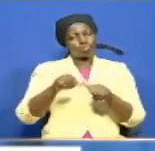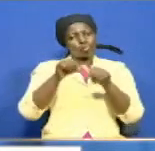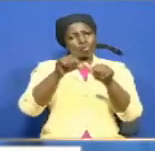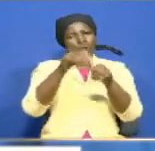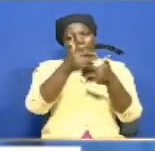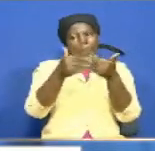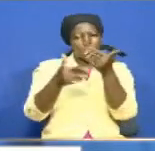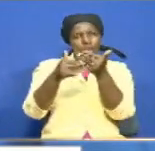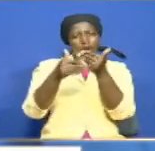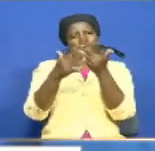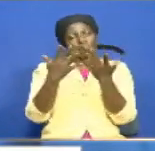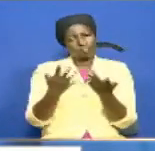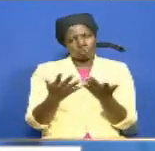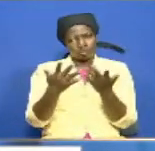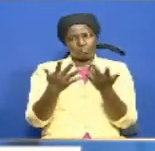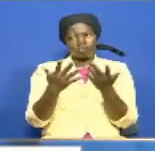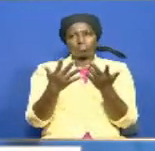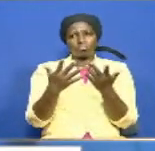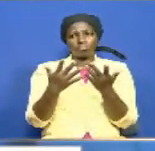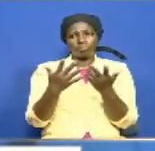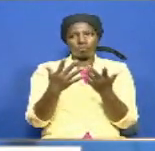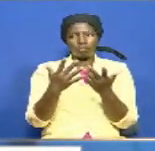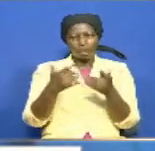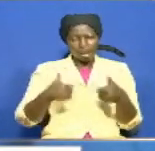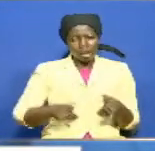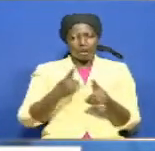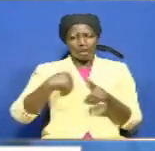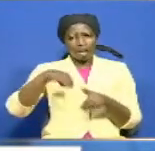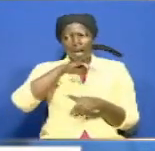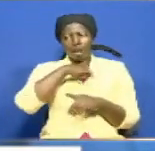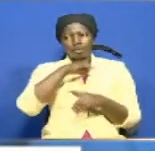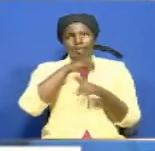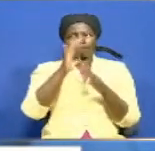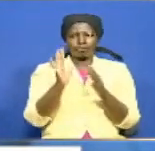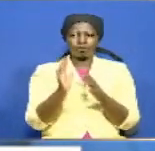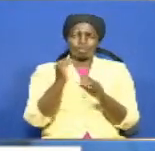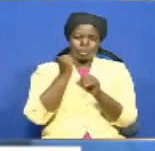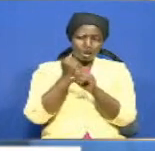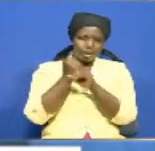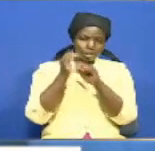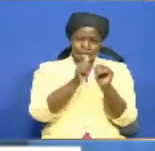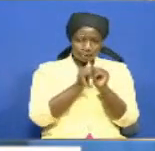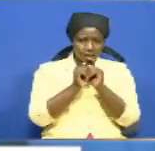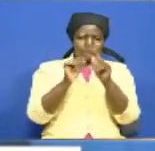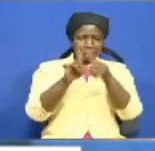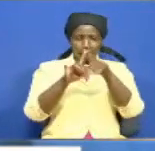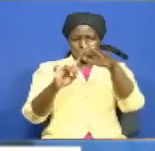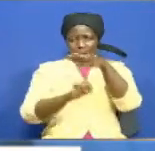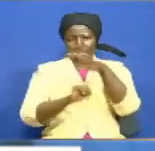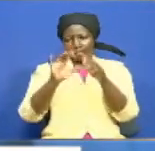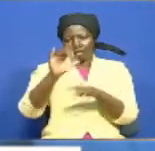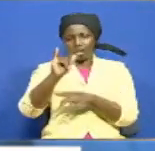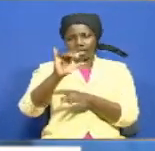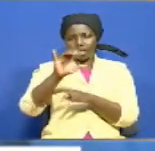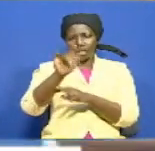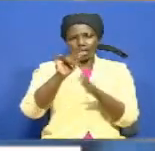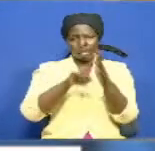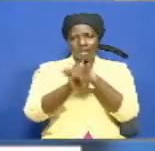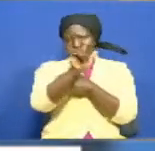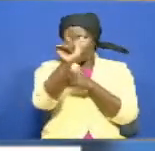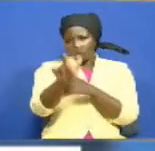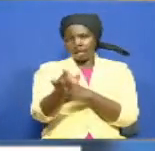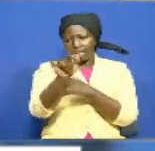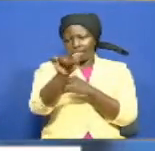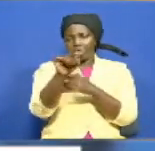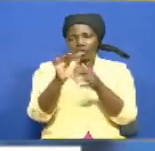to bring together the continent and allowing us to bring together the way that we work. We work together as ministers of ICT across the continent, and